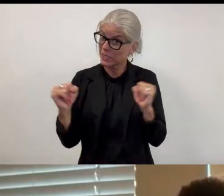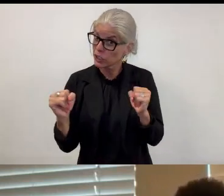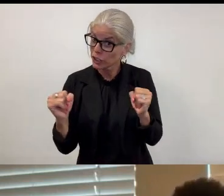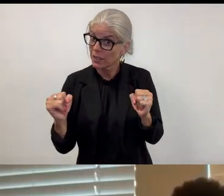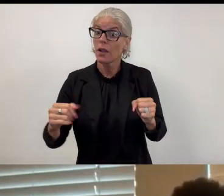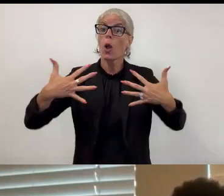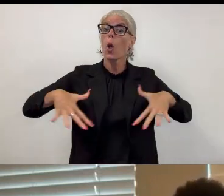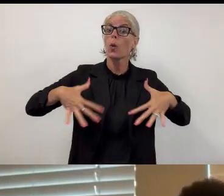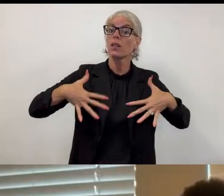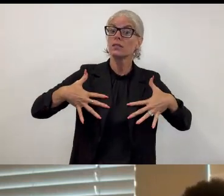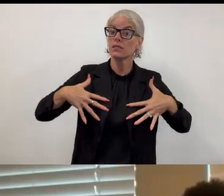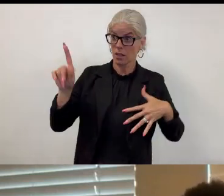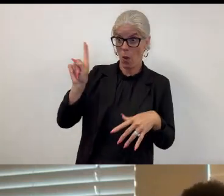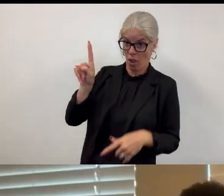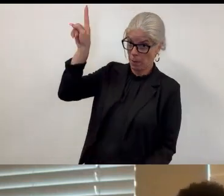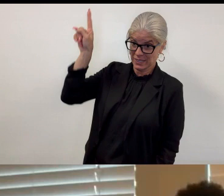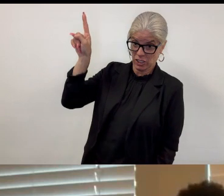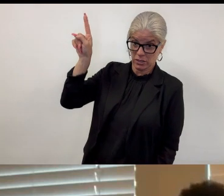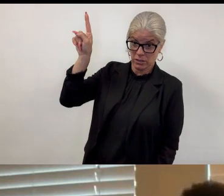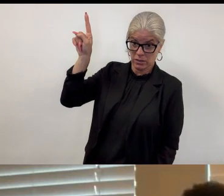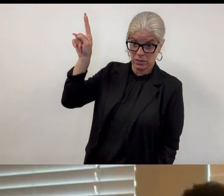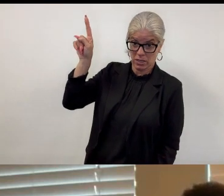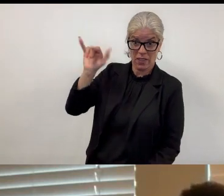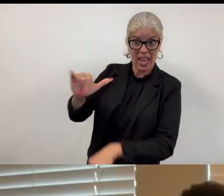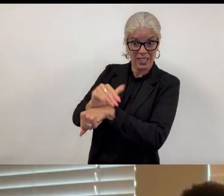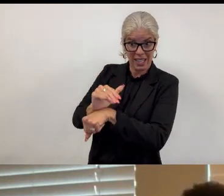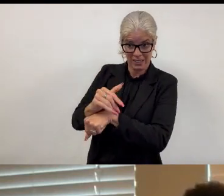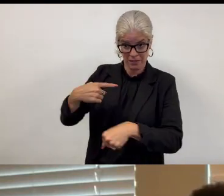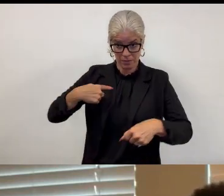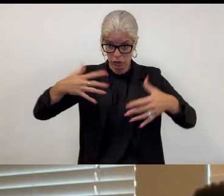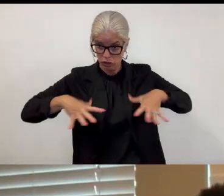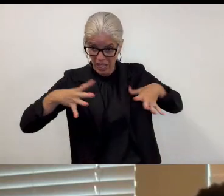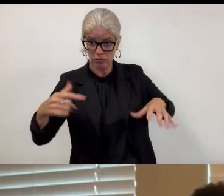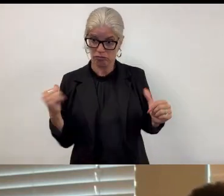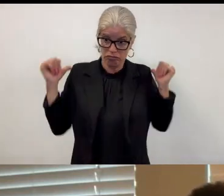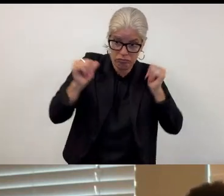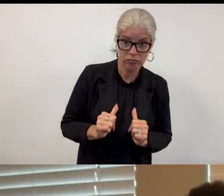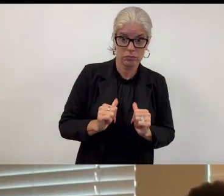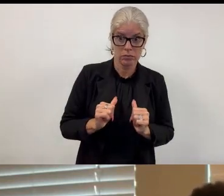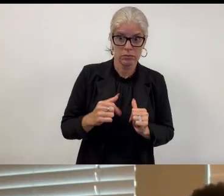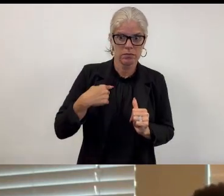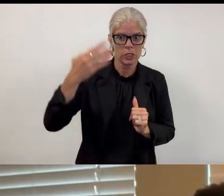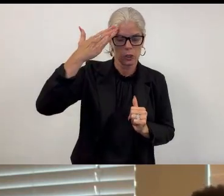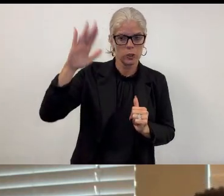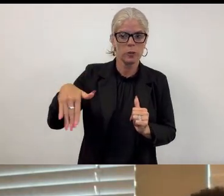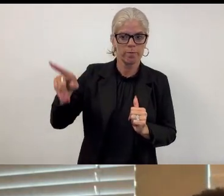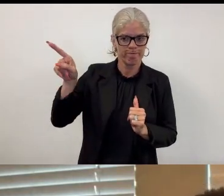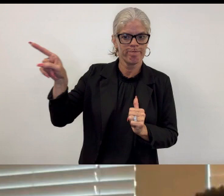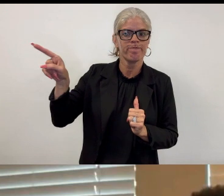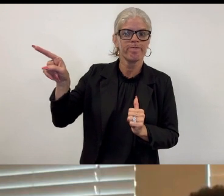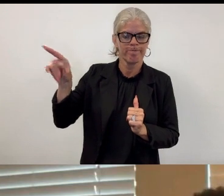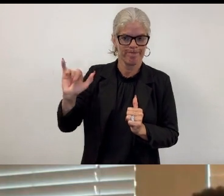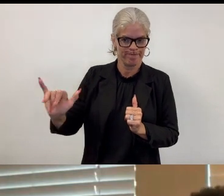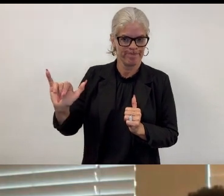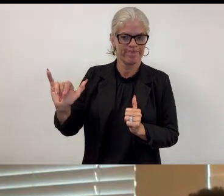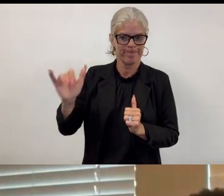we talk today, and the coat check is upstairs. And that night, as I was getting dressed, again, just that foresight